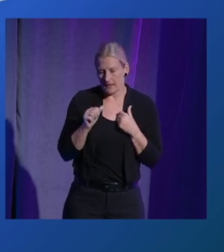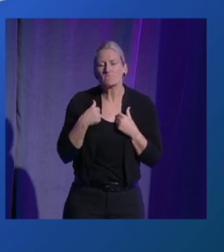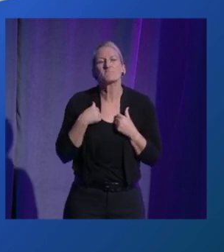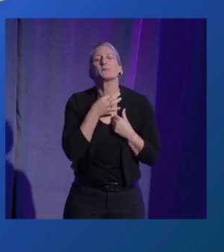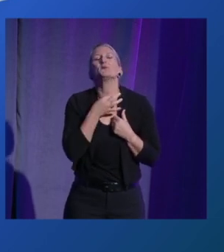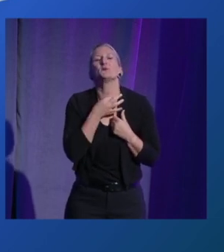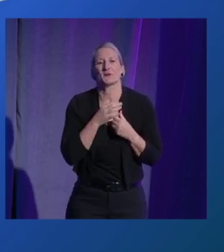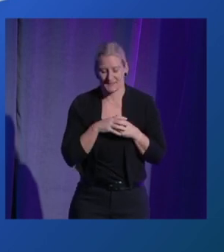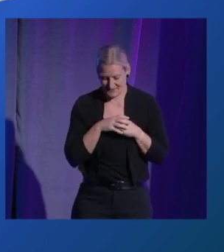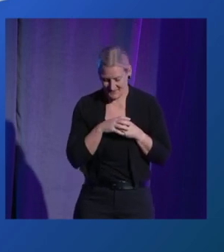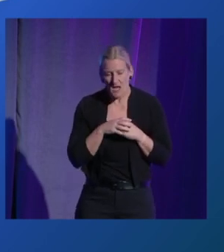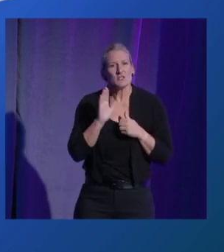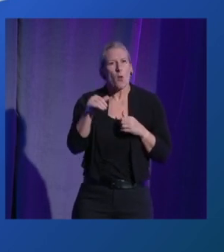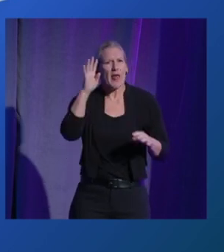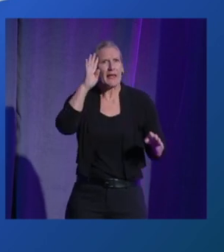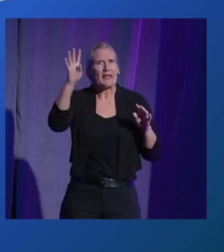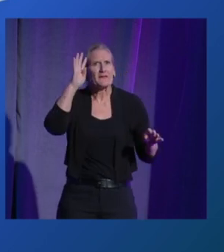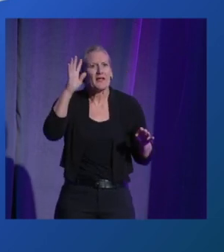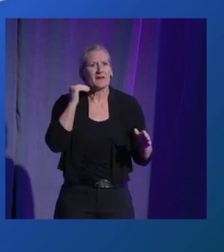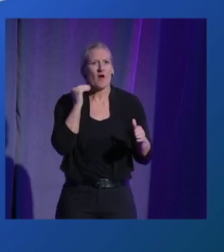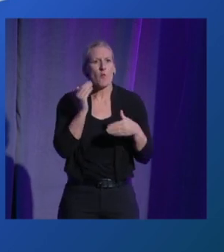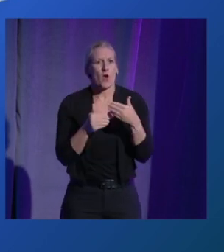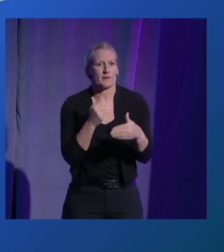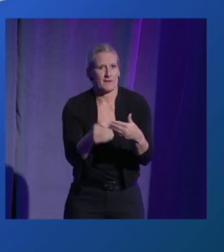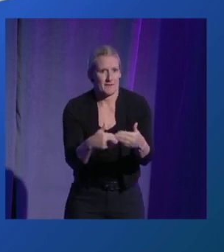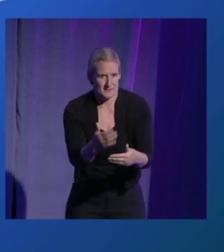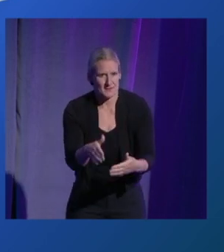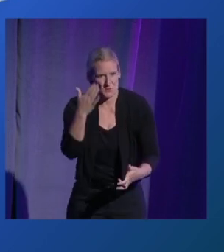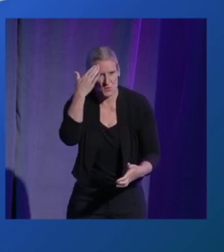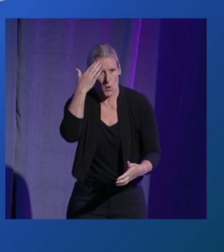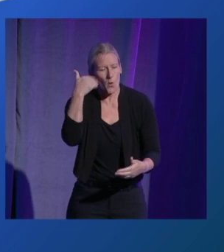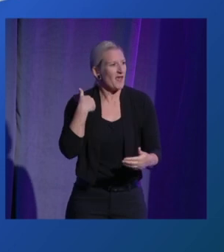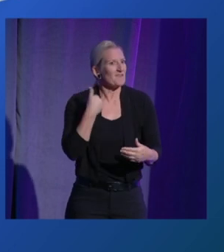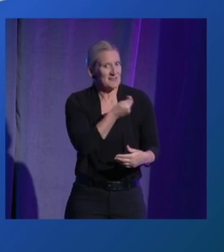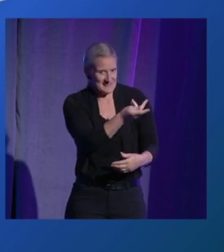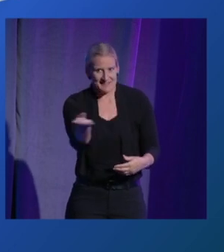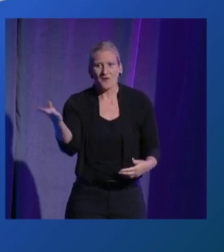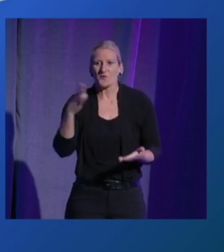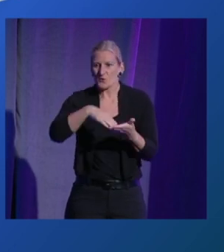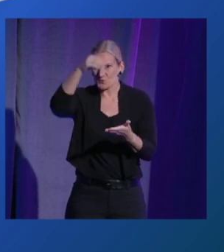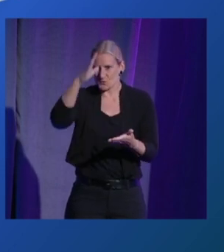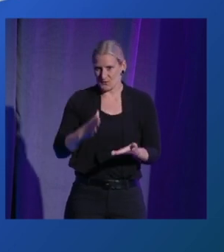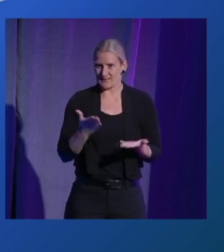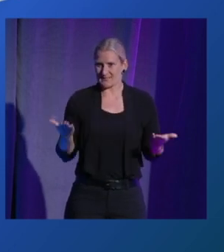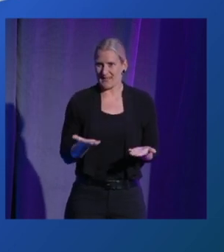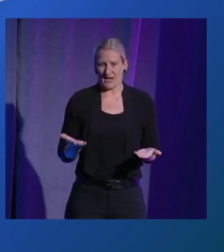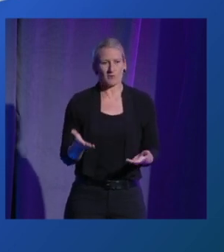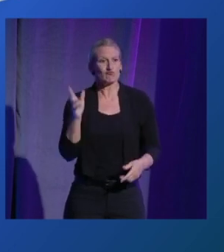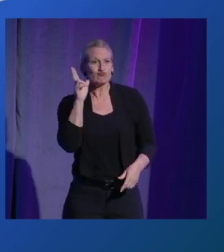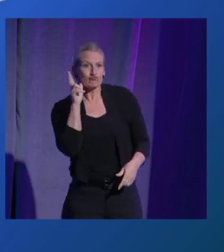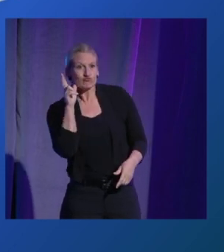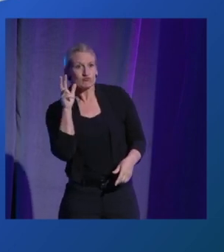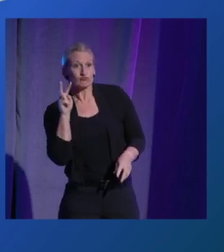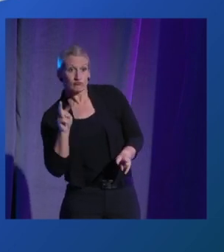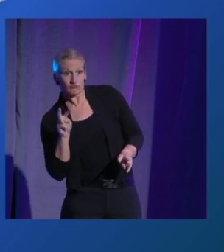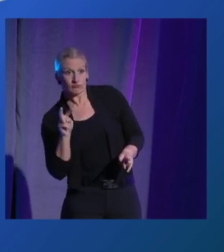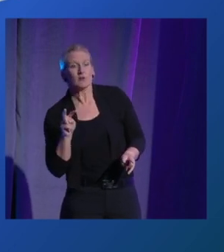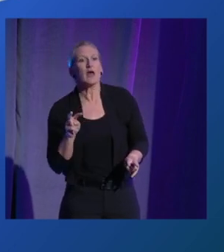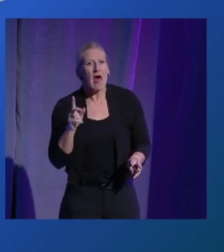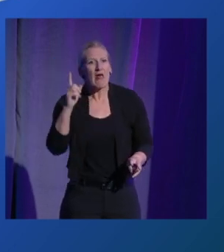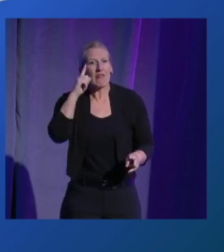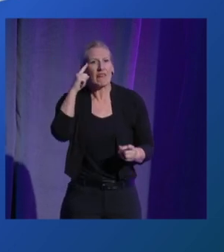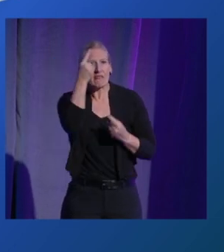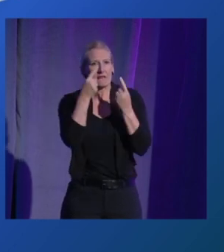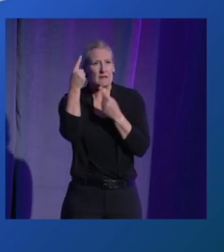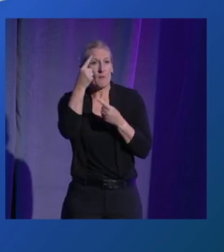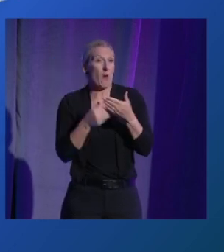iterative Innovative process there's a there's a number of students that we know that are they're sitting here today listening to this and thinking about what their next